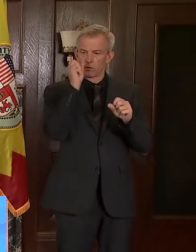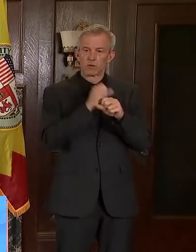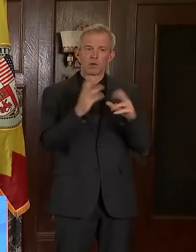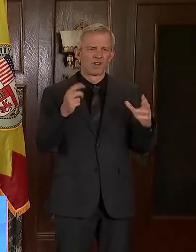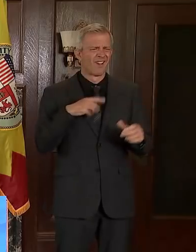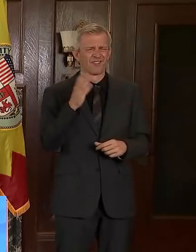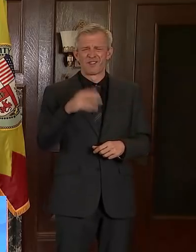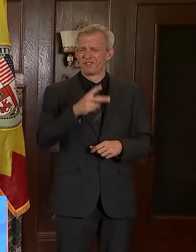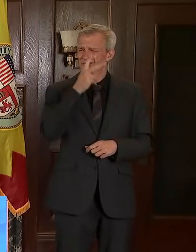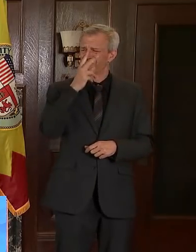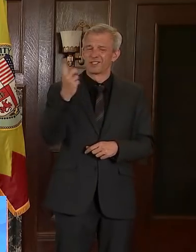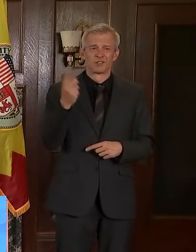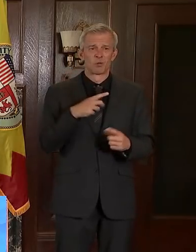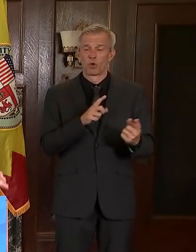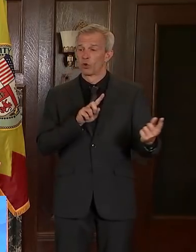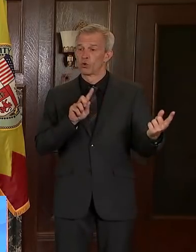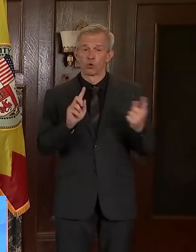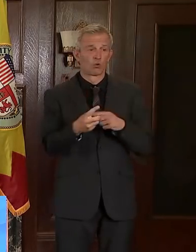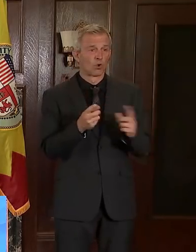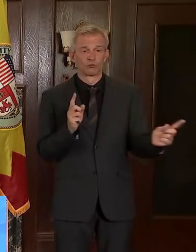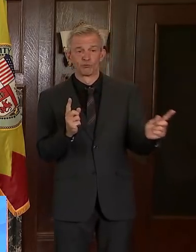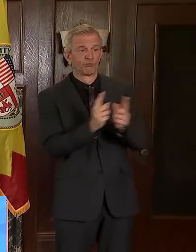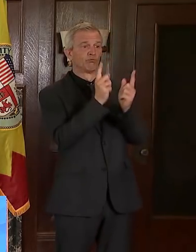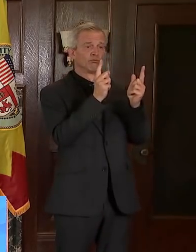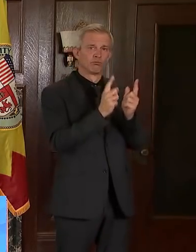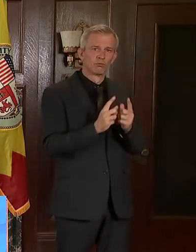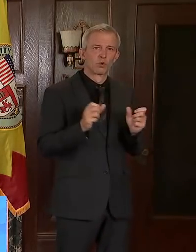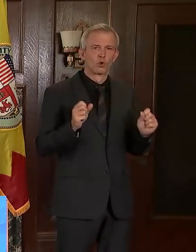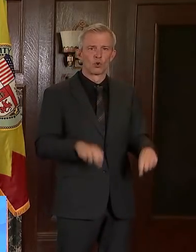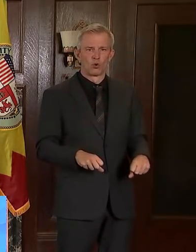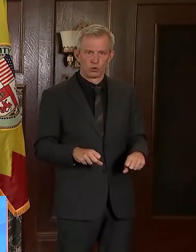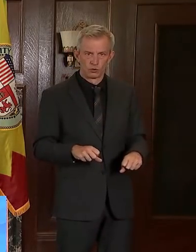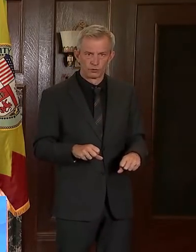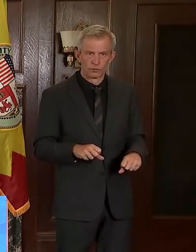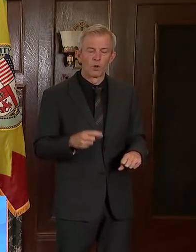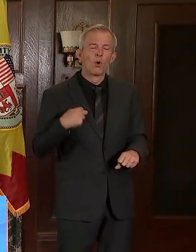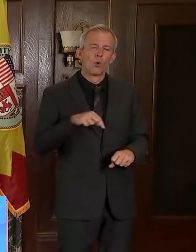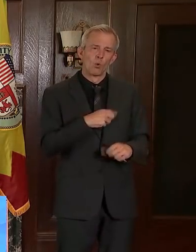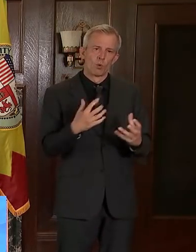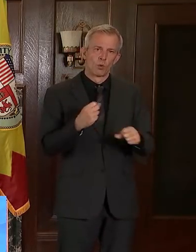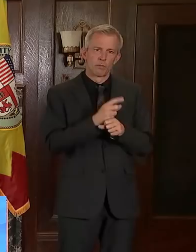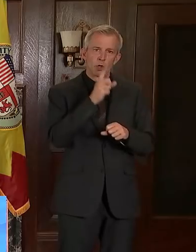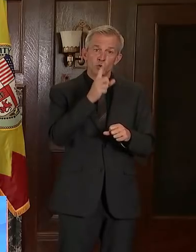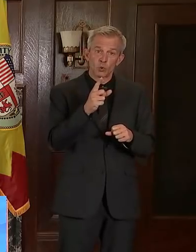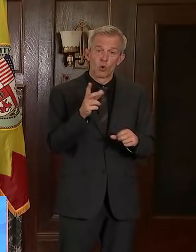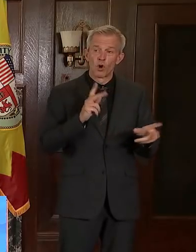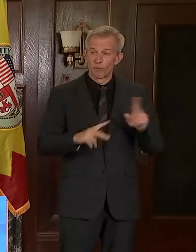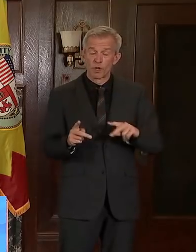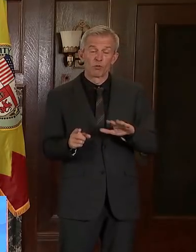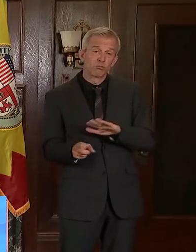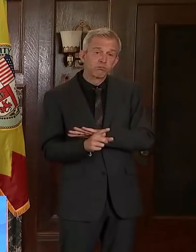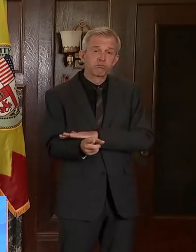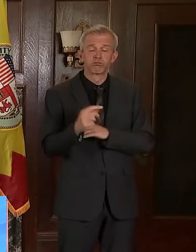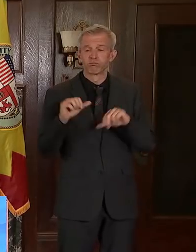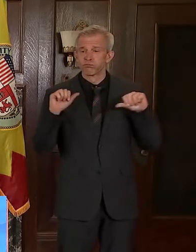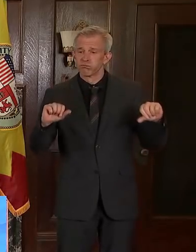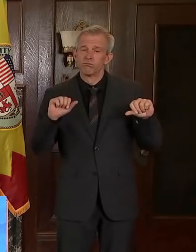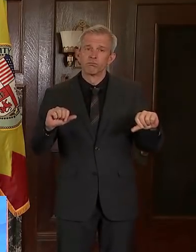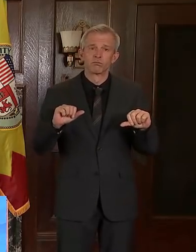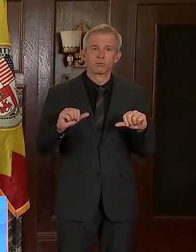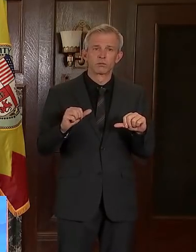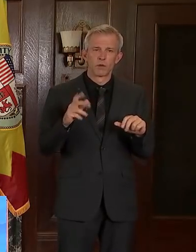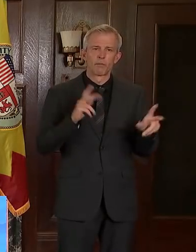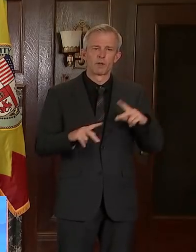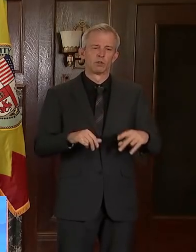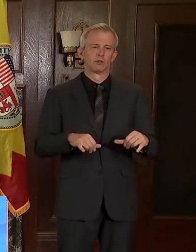be face to face with someone. We want to make sure that as people exercise in those parks and those trails, that people are still as safe